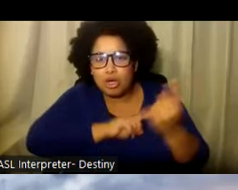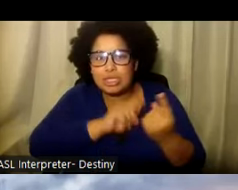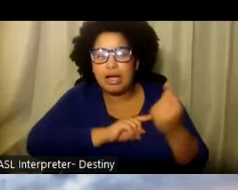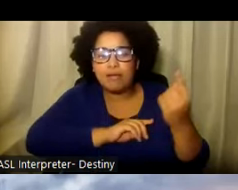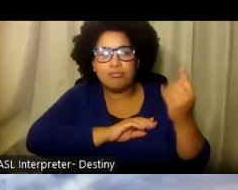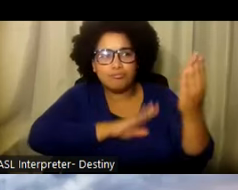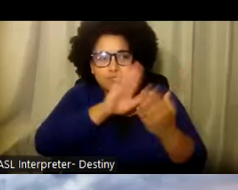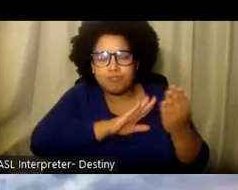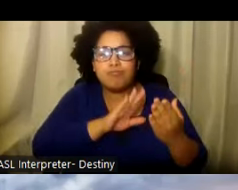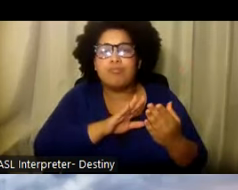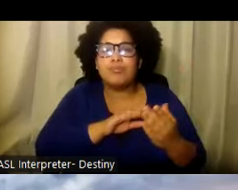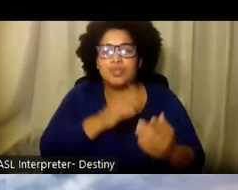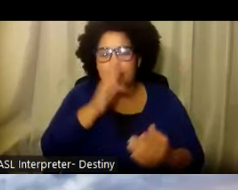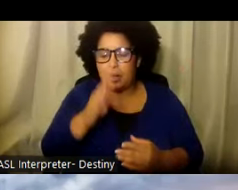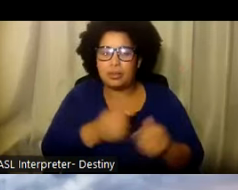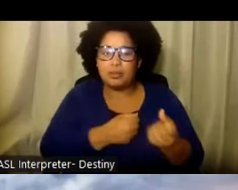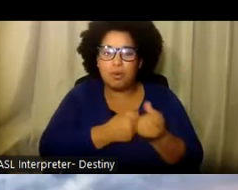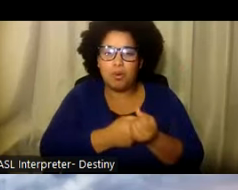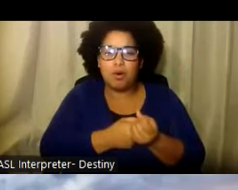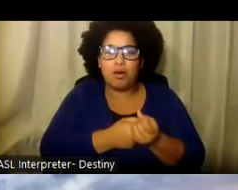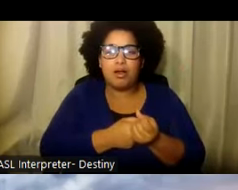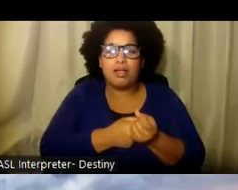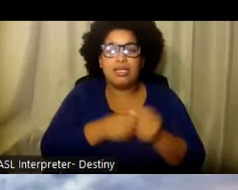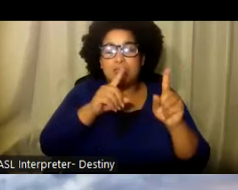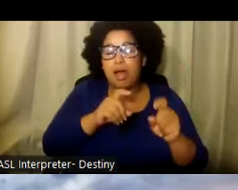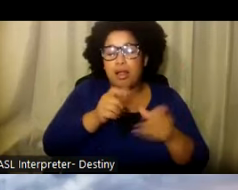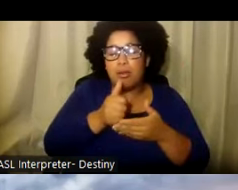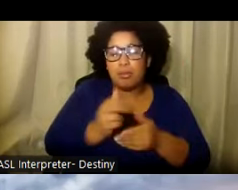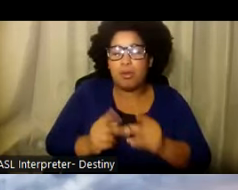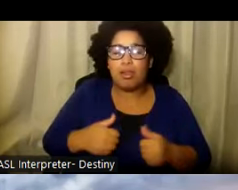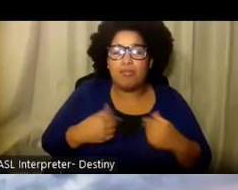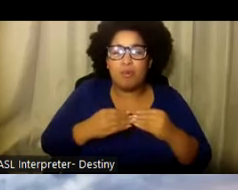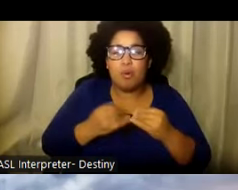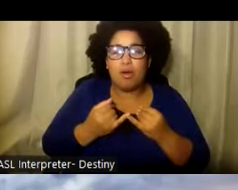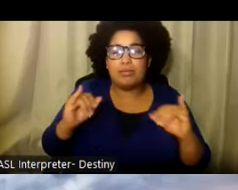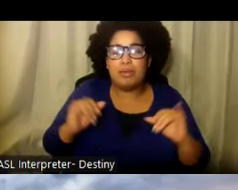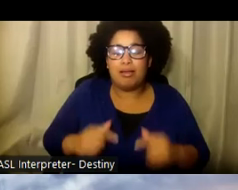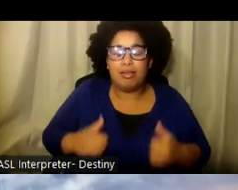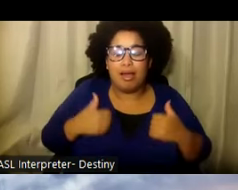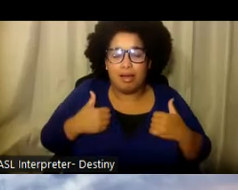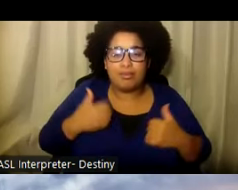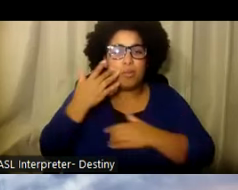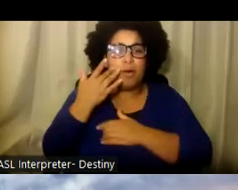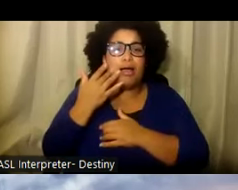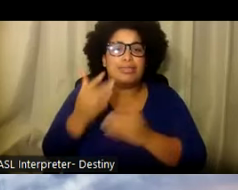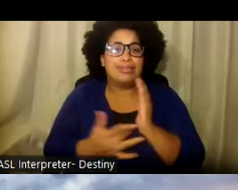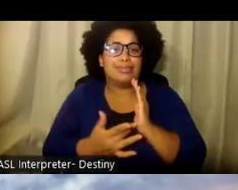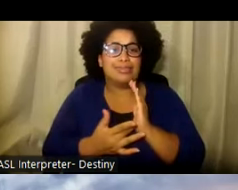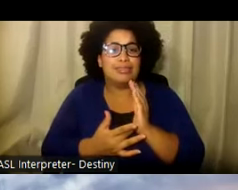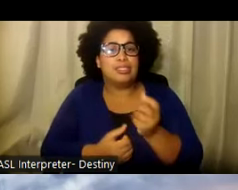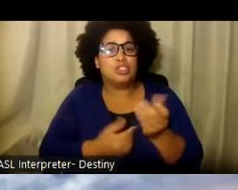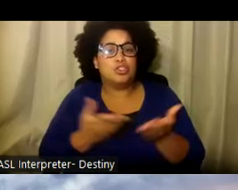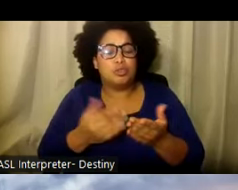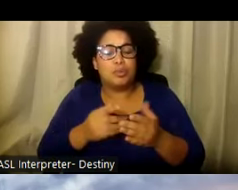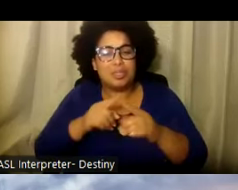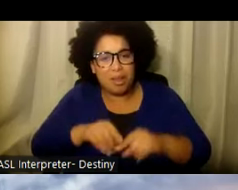will support individuals to live more independent lives as all technology services will be based on the individual